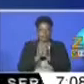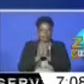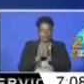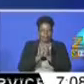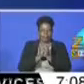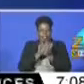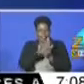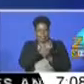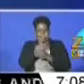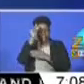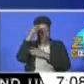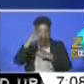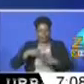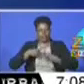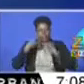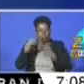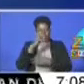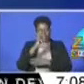The Canadian government donating